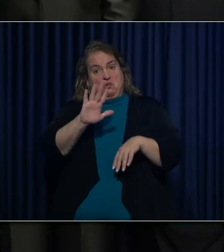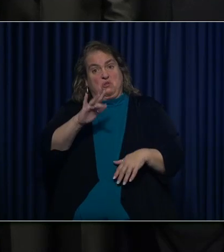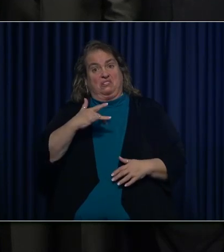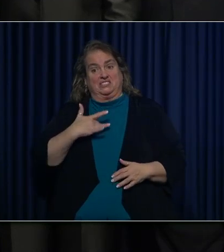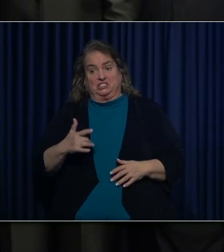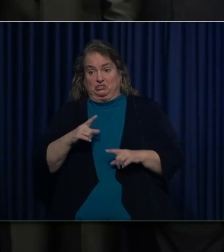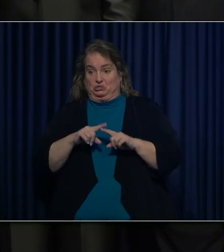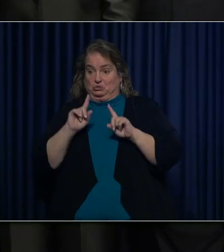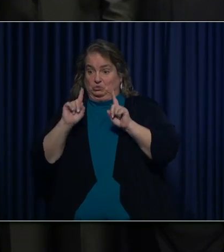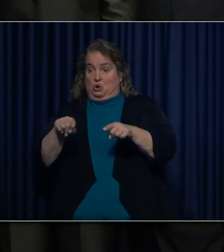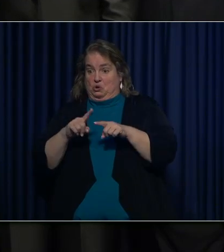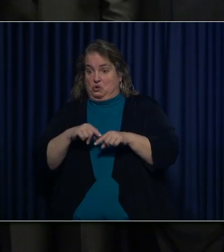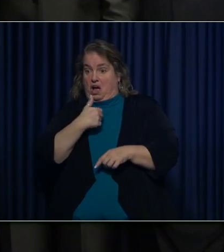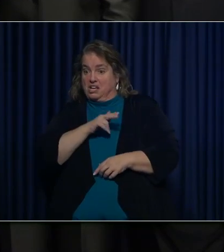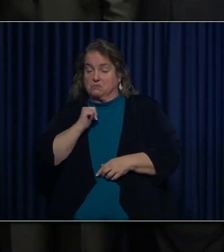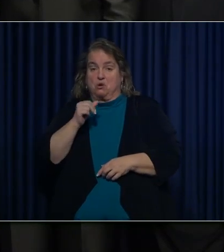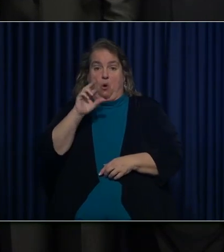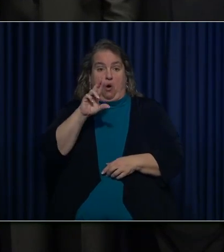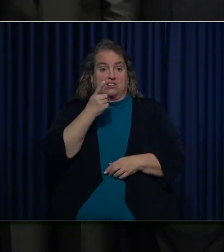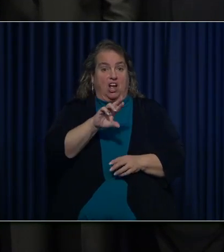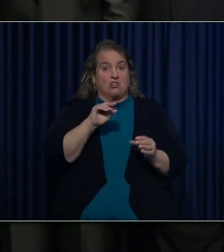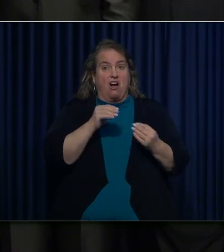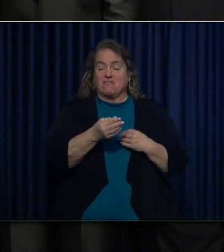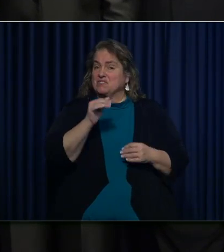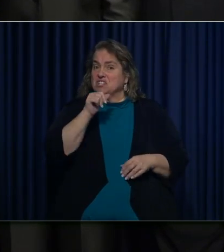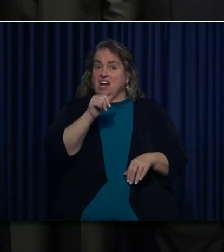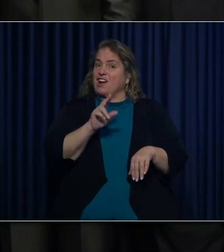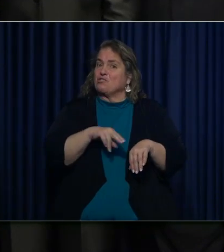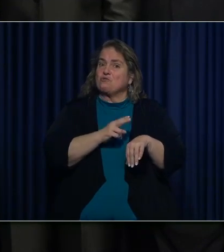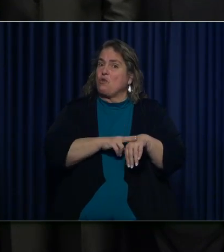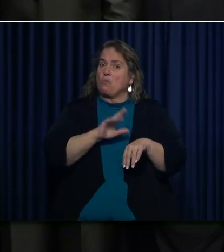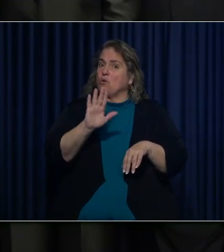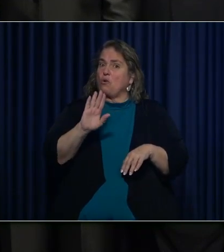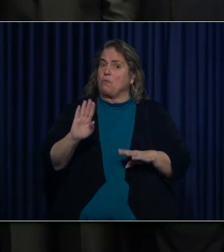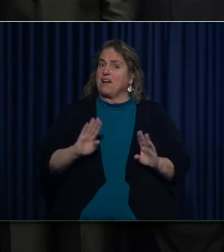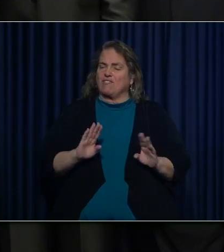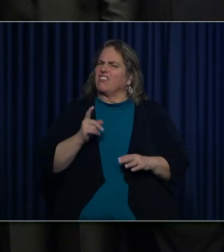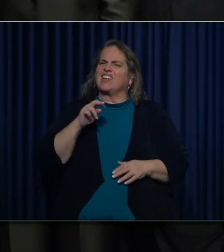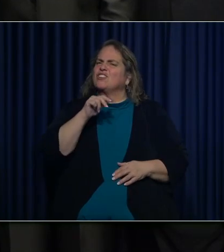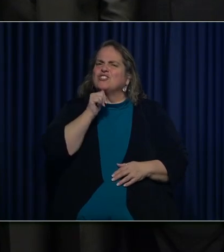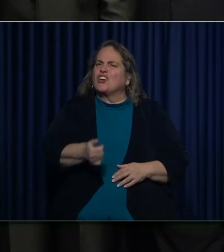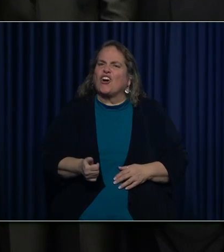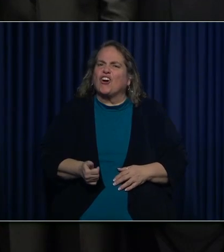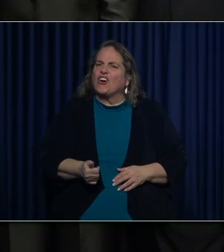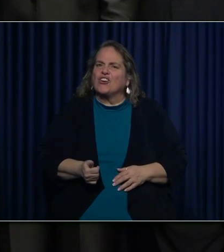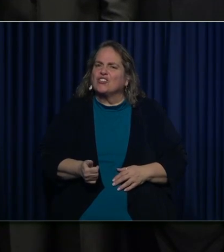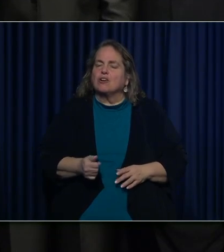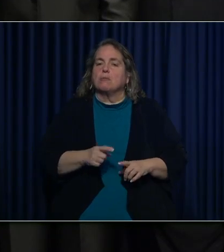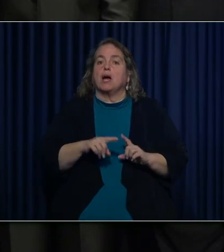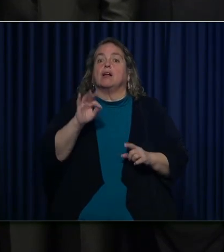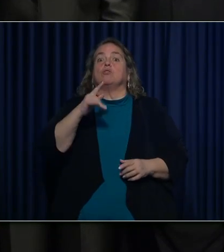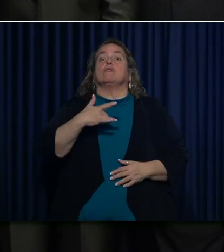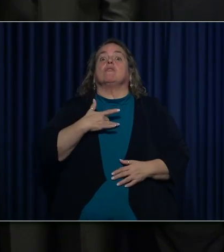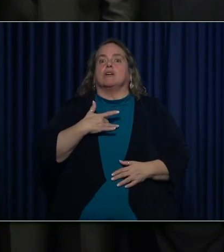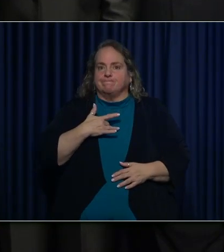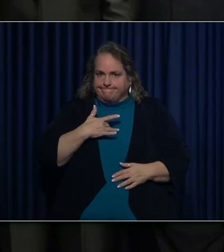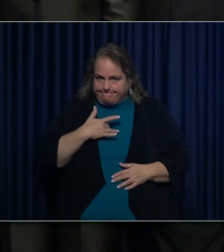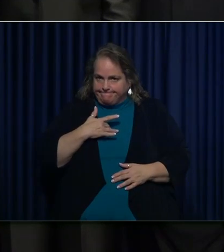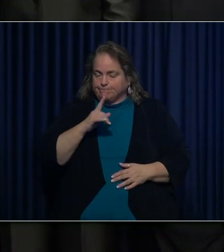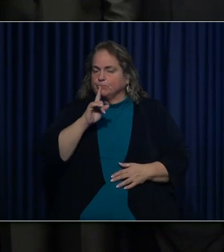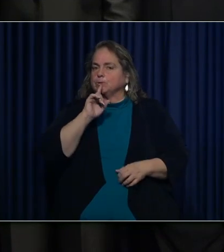to an emergency department or a doctor's office, continue to behave as normal. But if you feel you have an emergency,